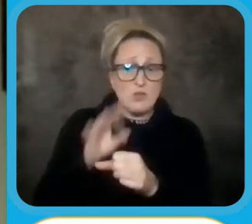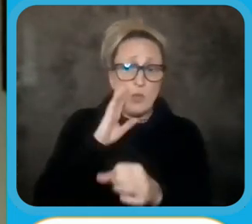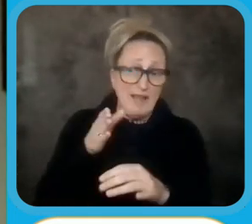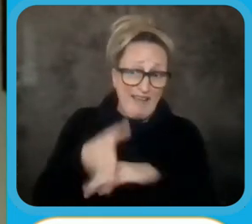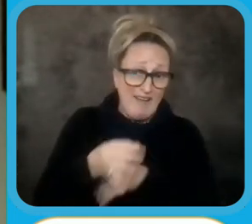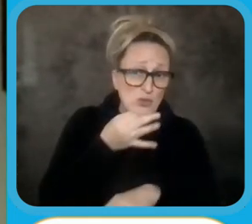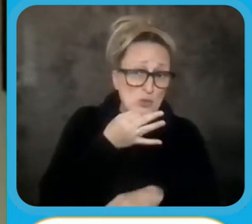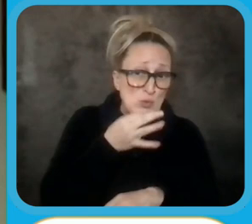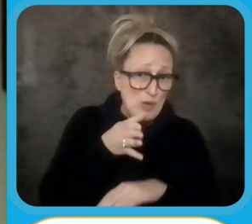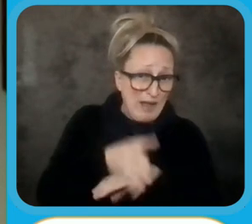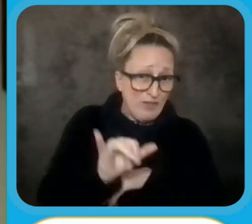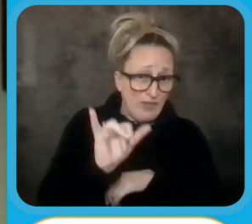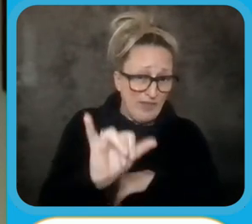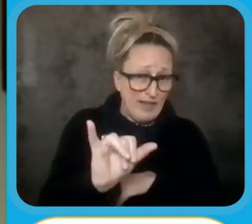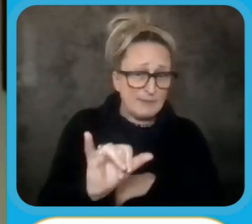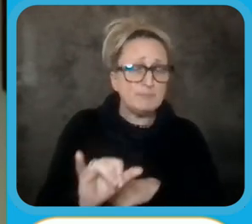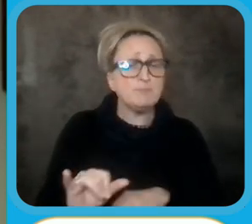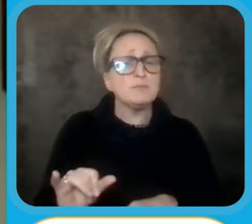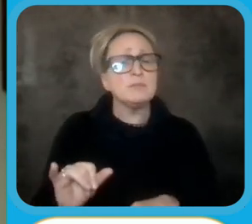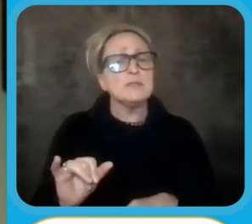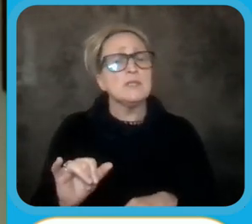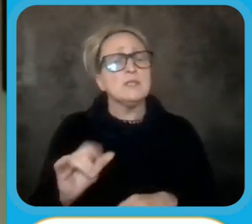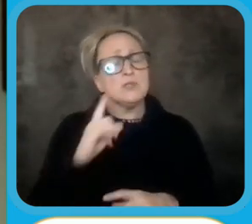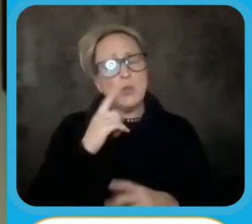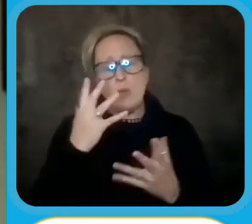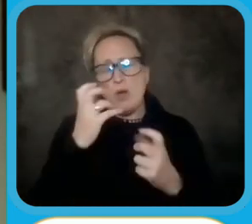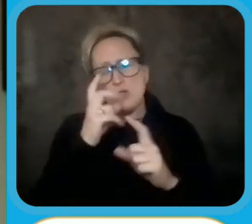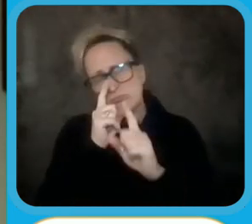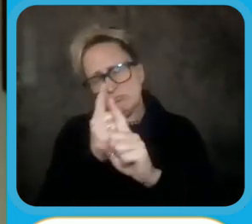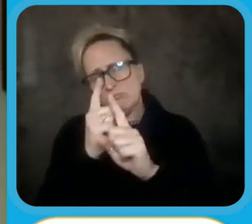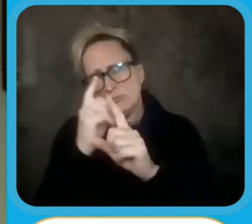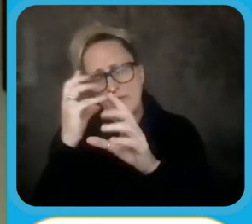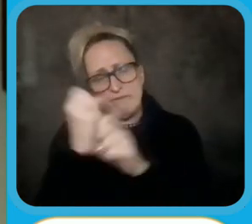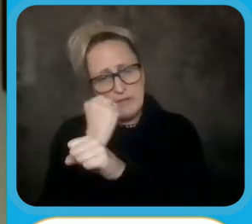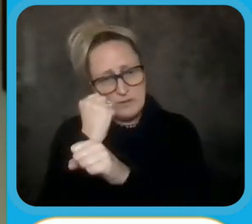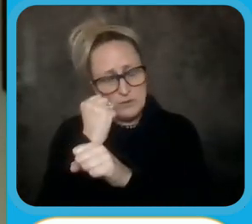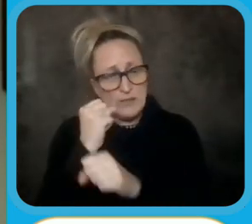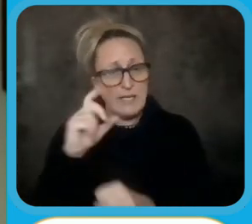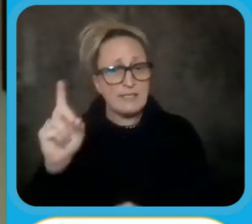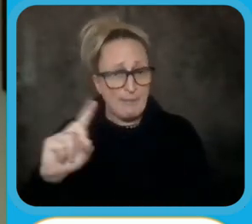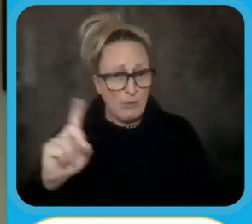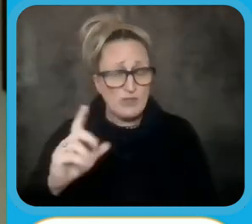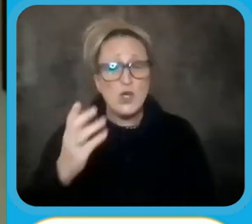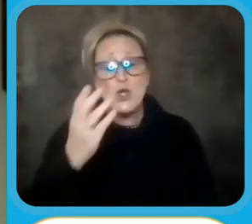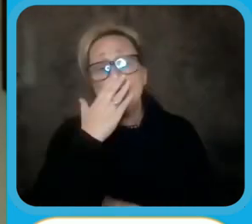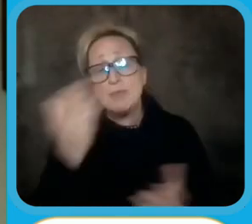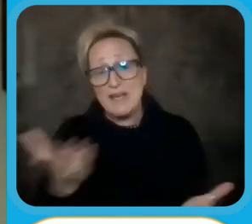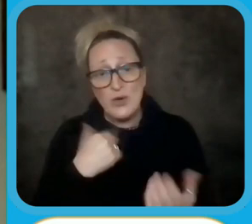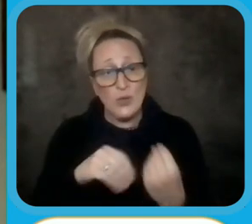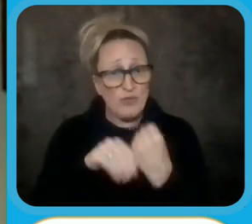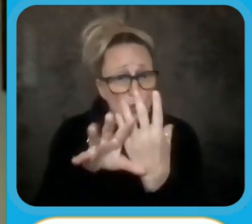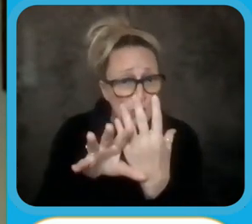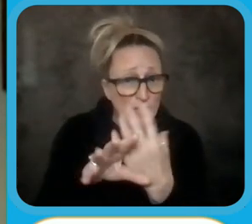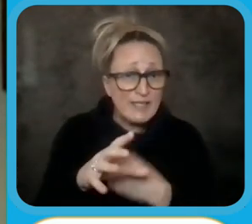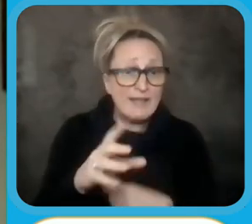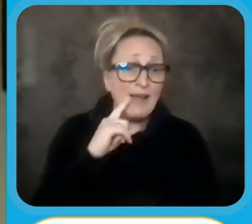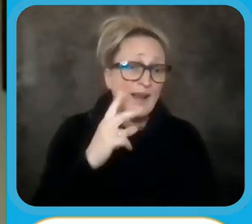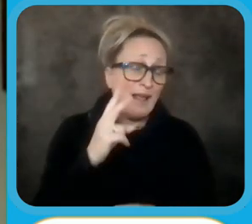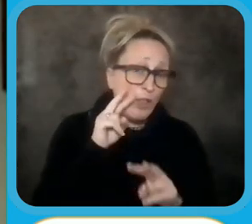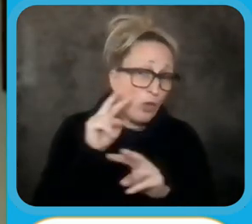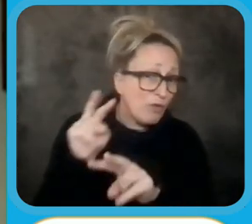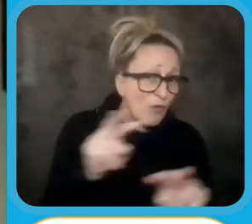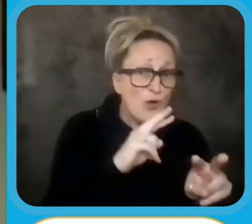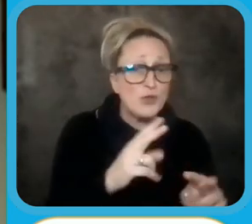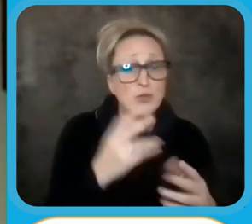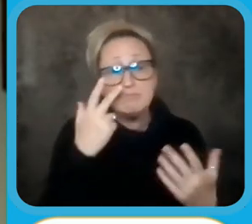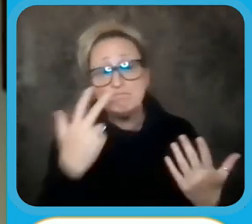shortly afterwards. So on to victory, Democrats. It's good to be with you virtually, and I look forward to watching the